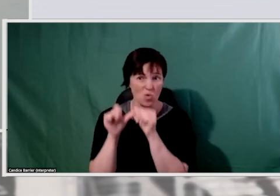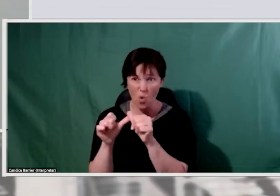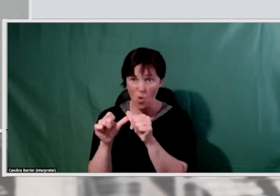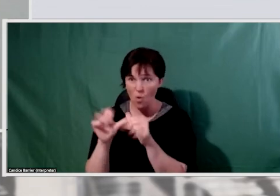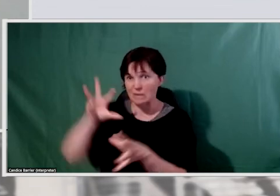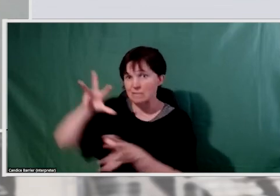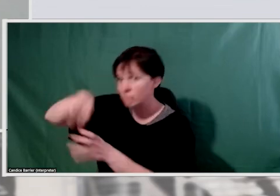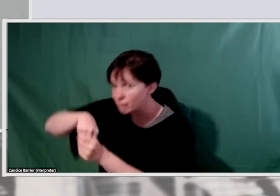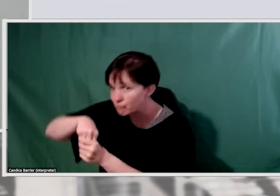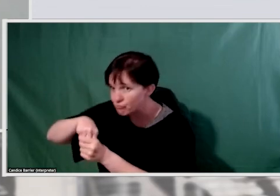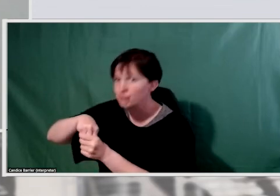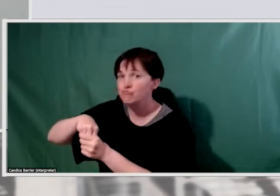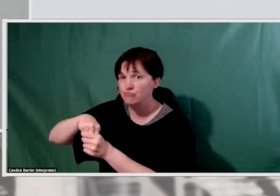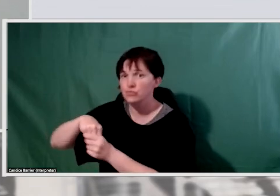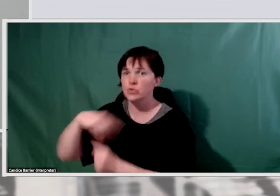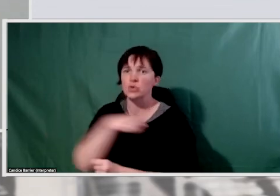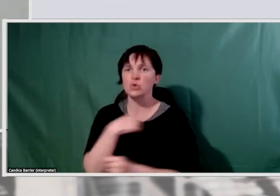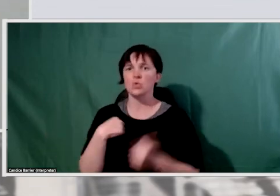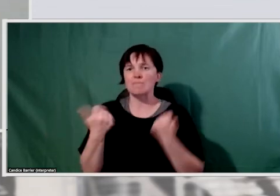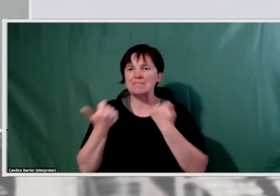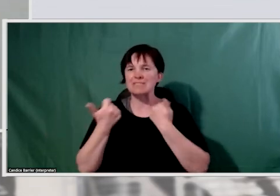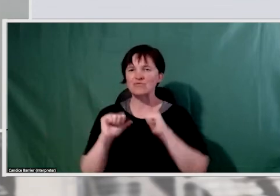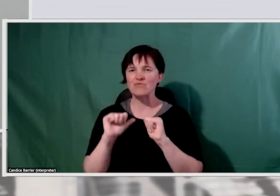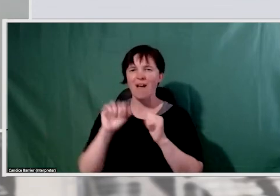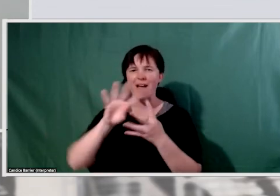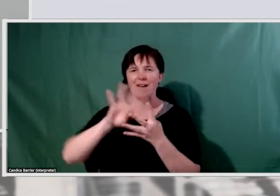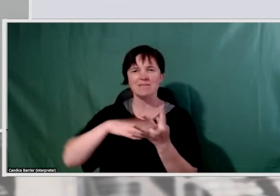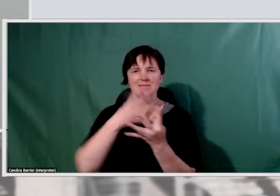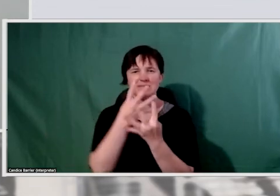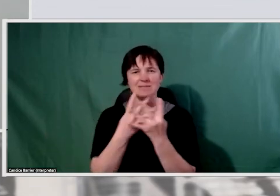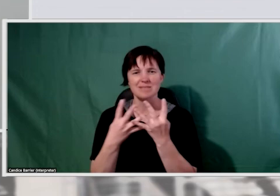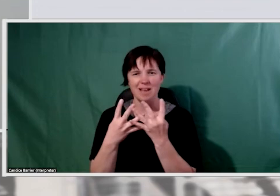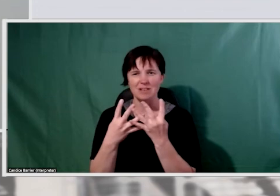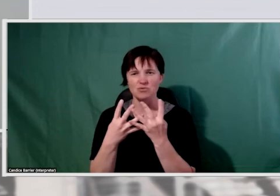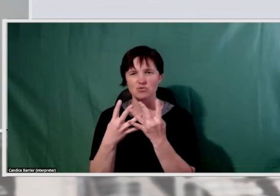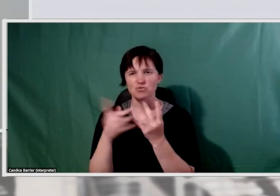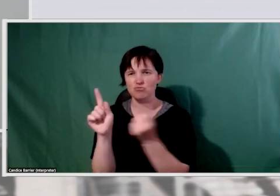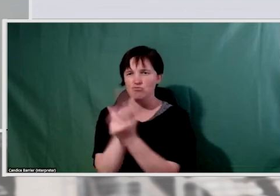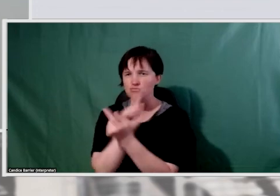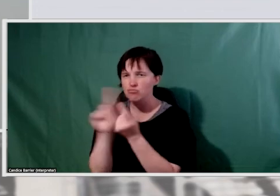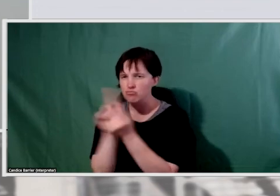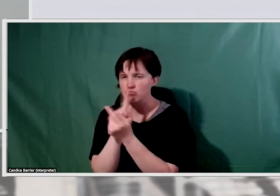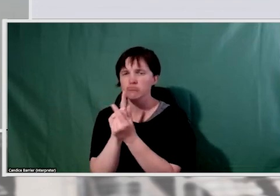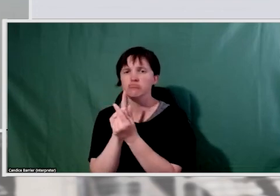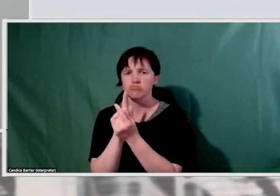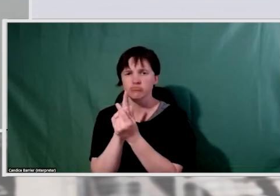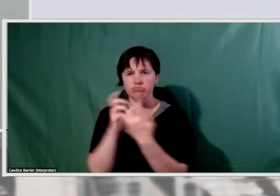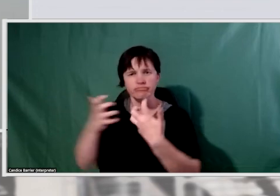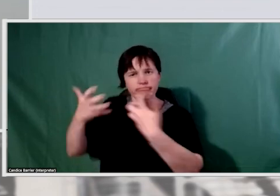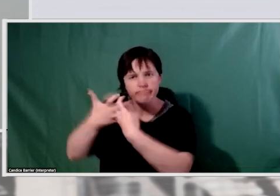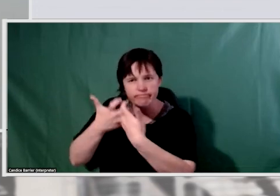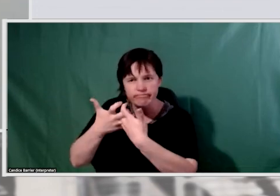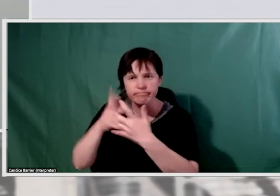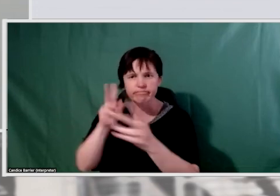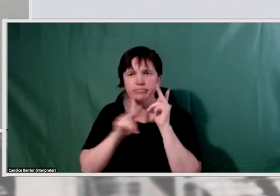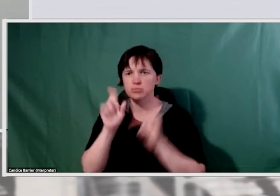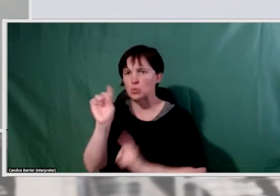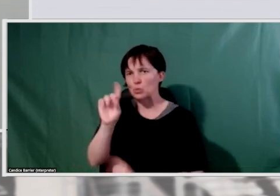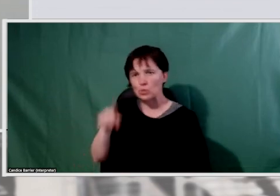engagement, we've been trying to schedule to meet people where they're at, where they're